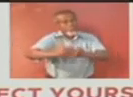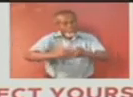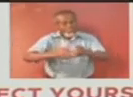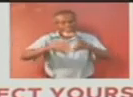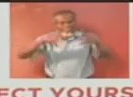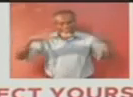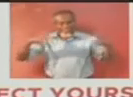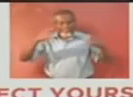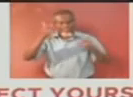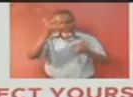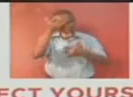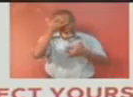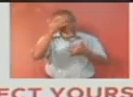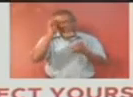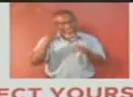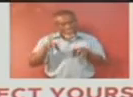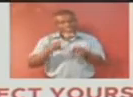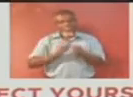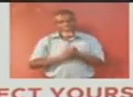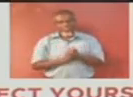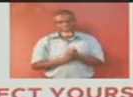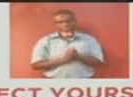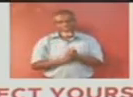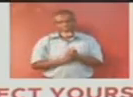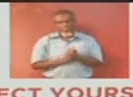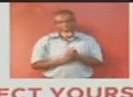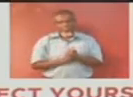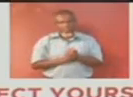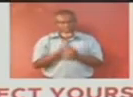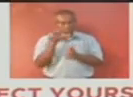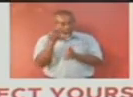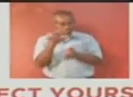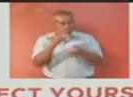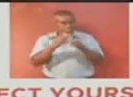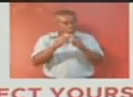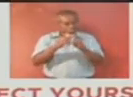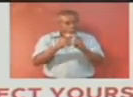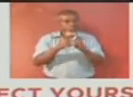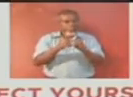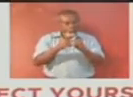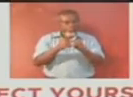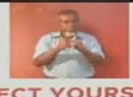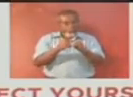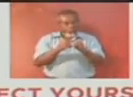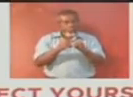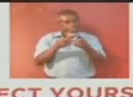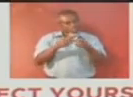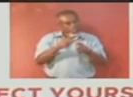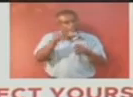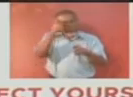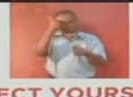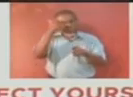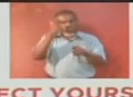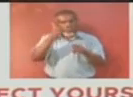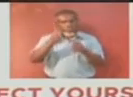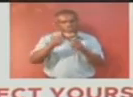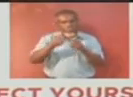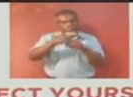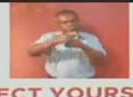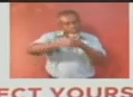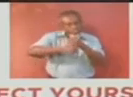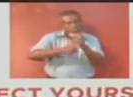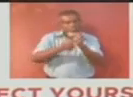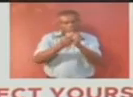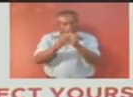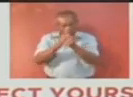means. So the figures that we see are really as a result of the simple math of epidemics. That's what's driving the increase in the figures.